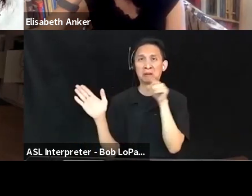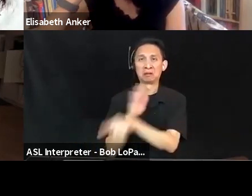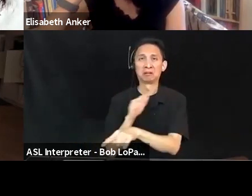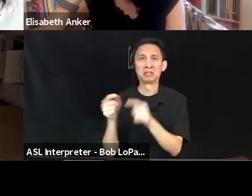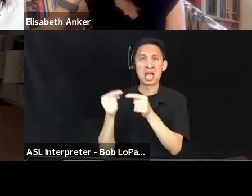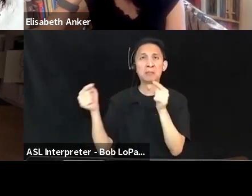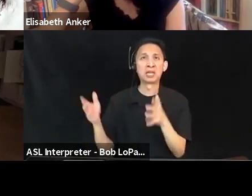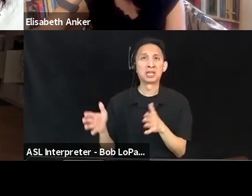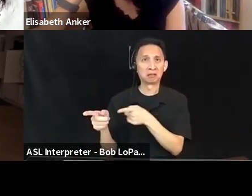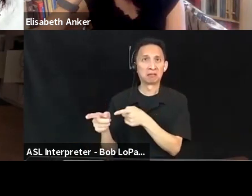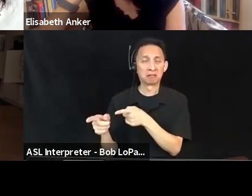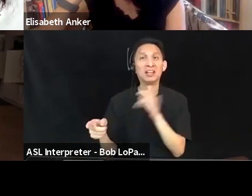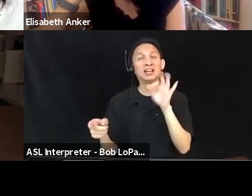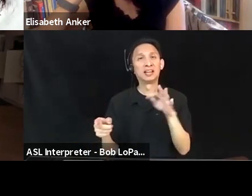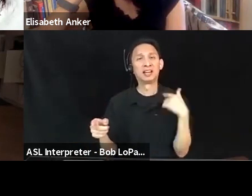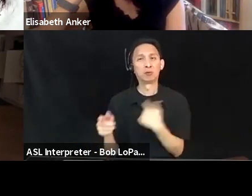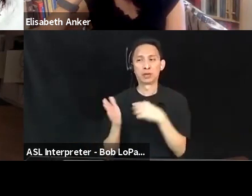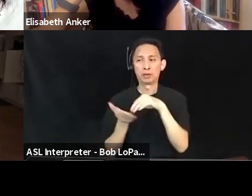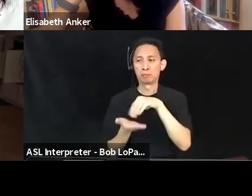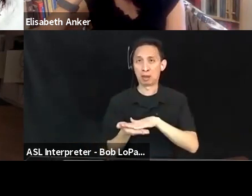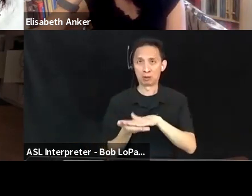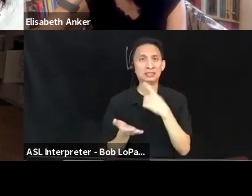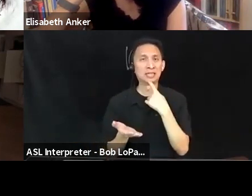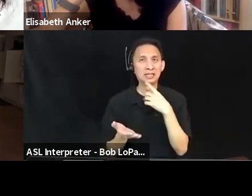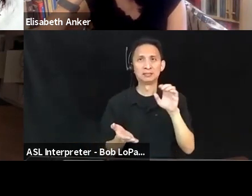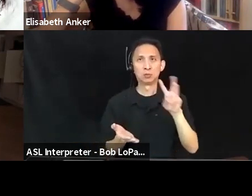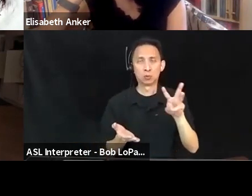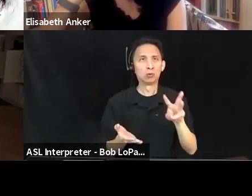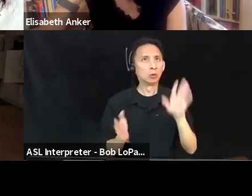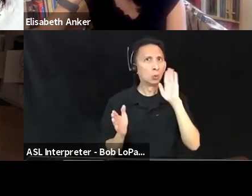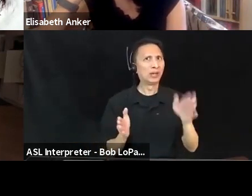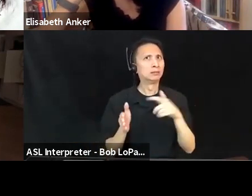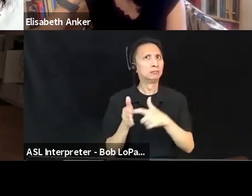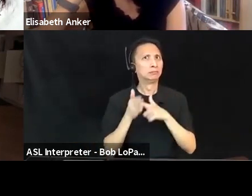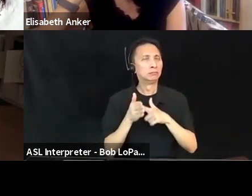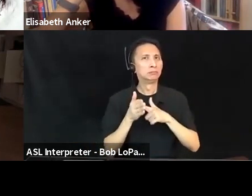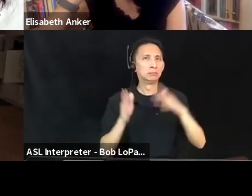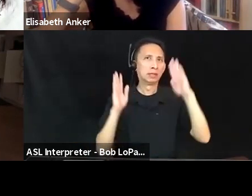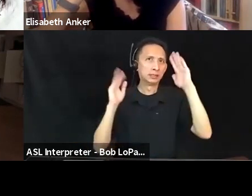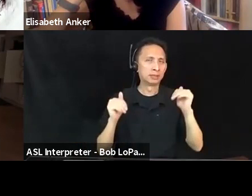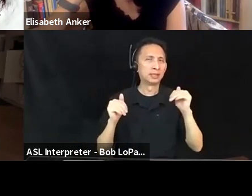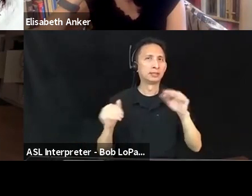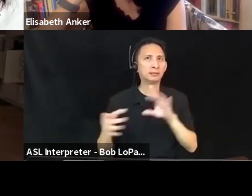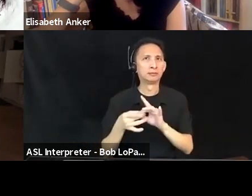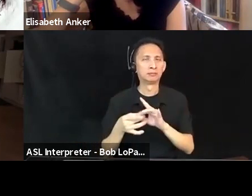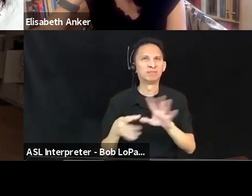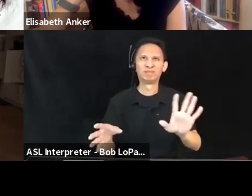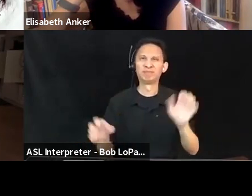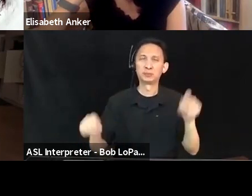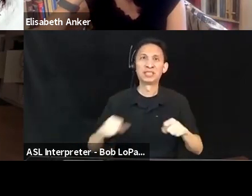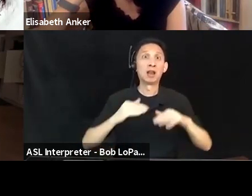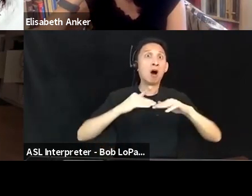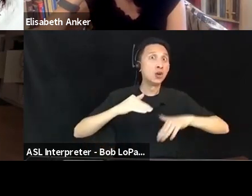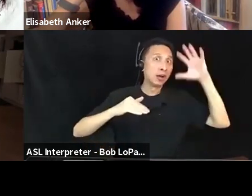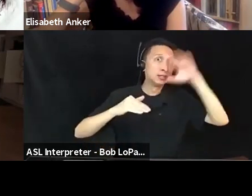this view. If we mark in advance that a civil war already anticipates reconciliation, we then risk underestimating